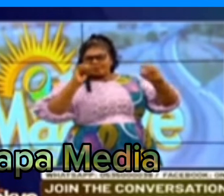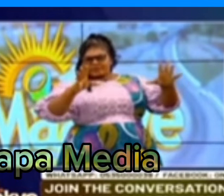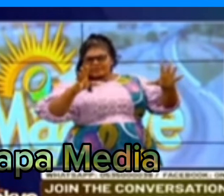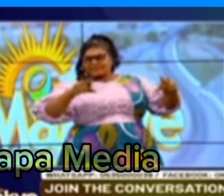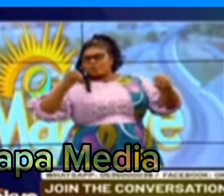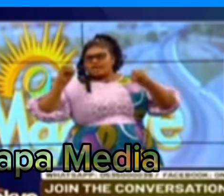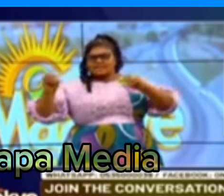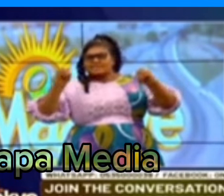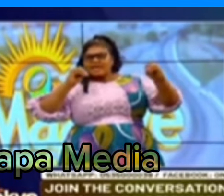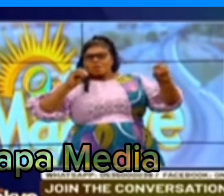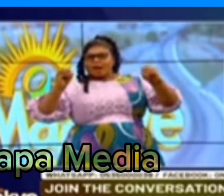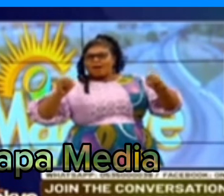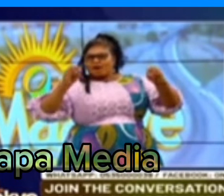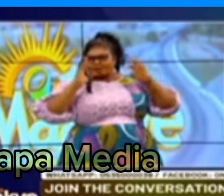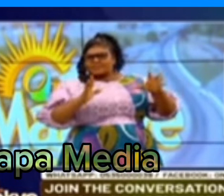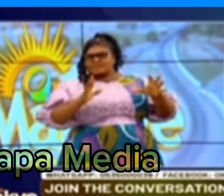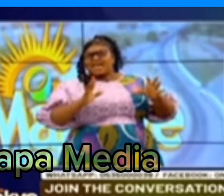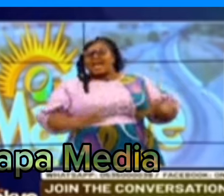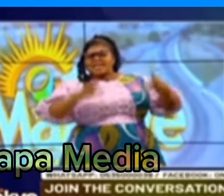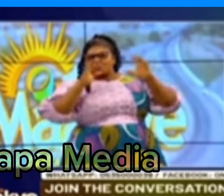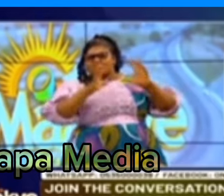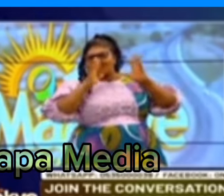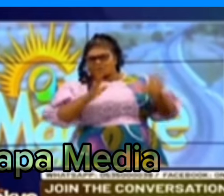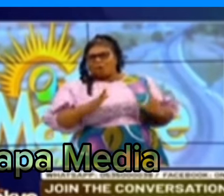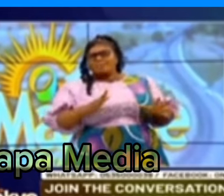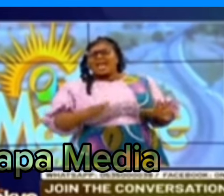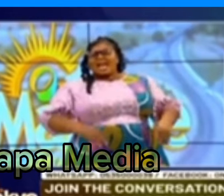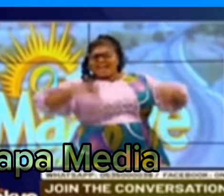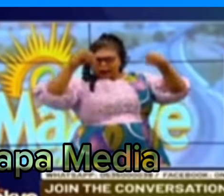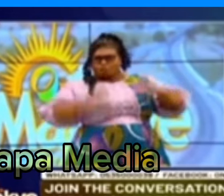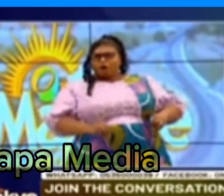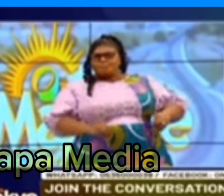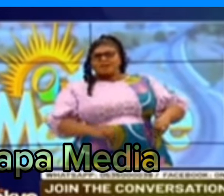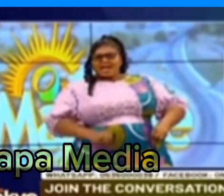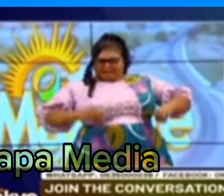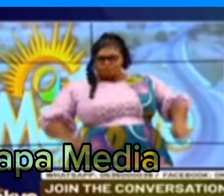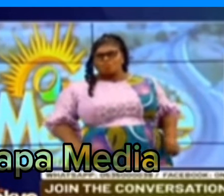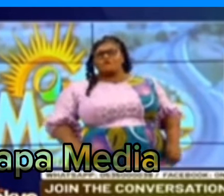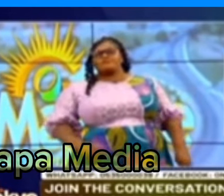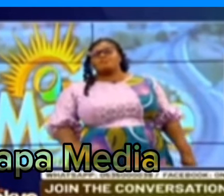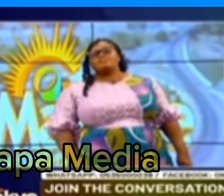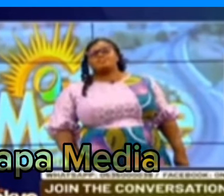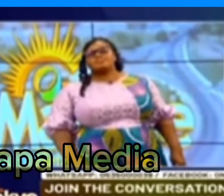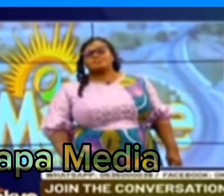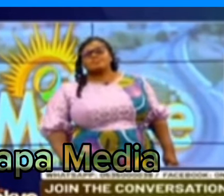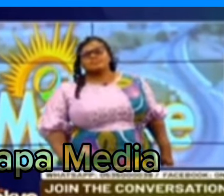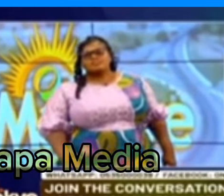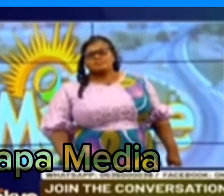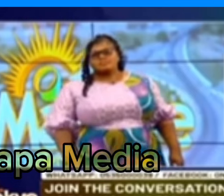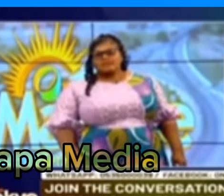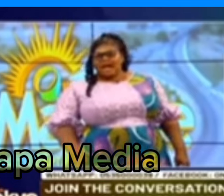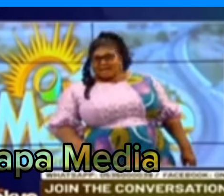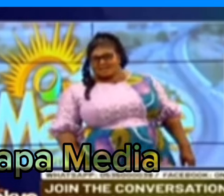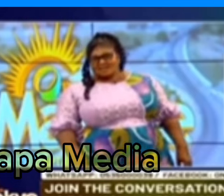Akosi office. You're supporting my office. And you're Akosi Yasuho. And I come at the chrome off. And